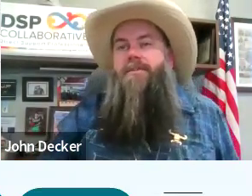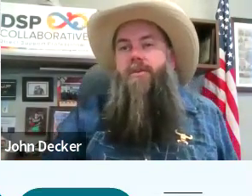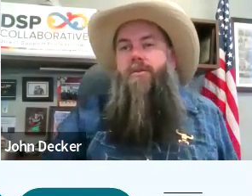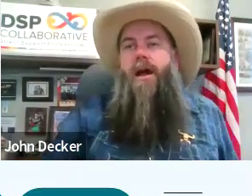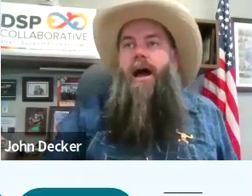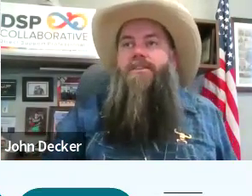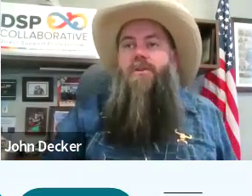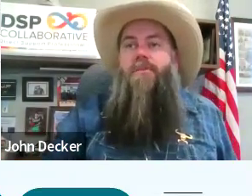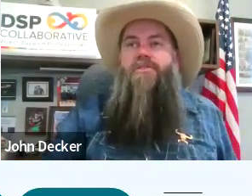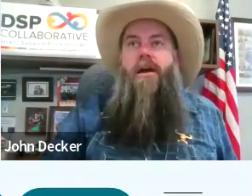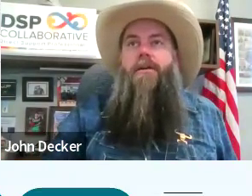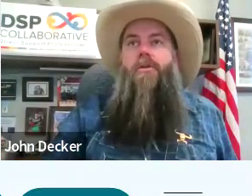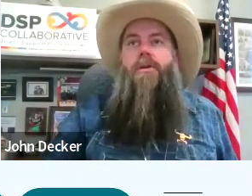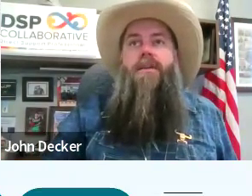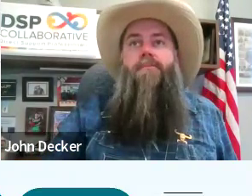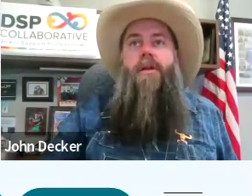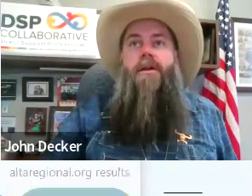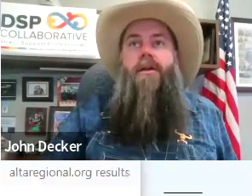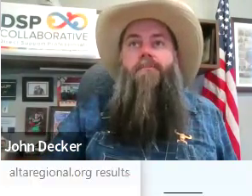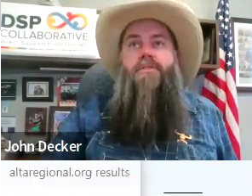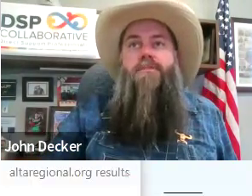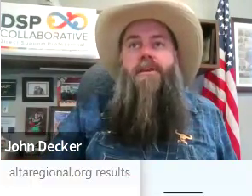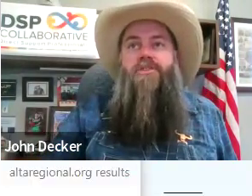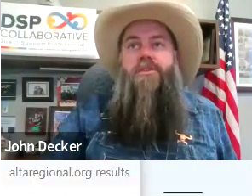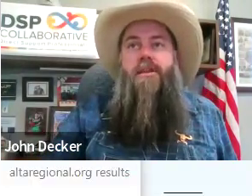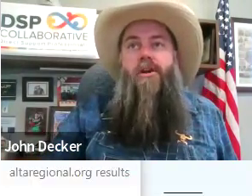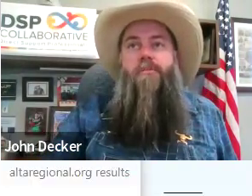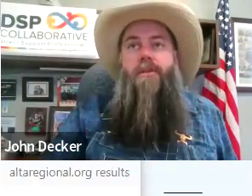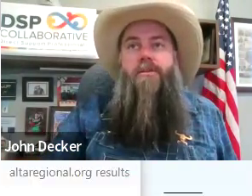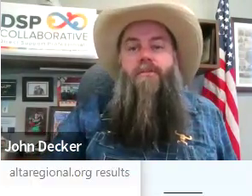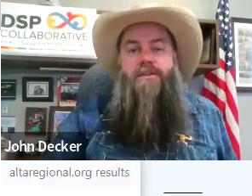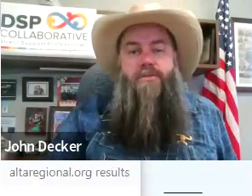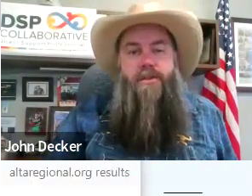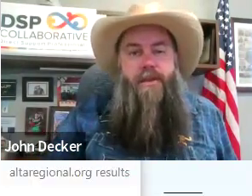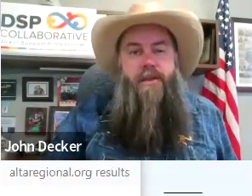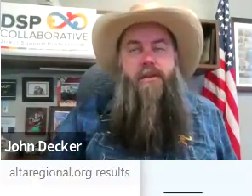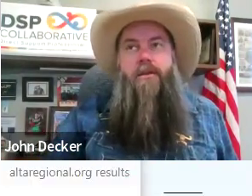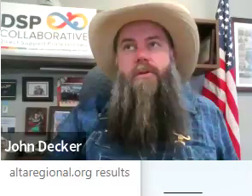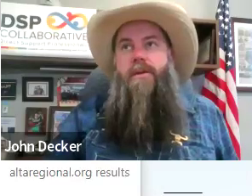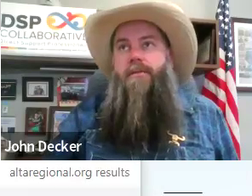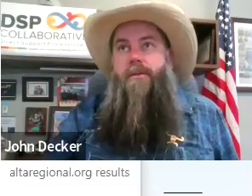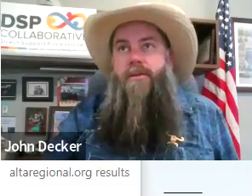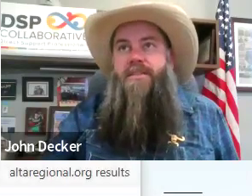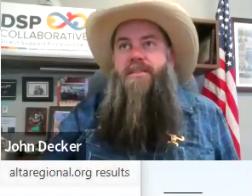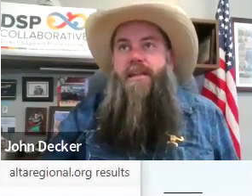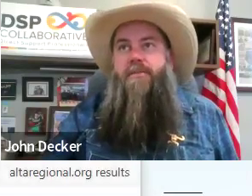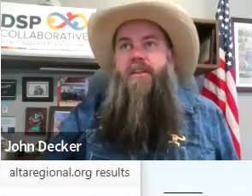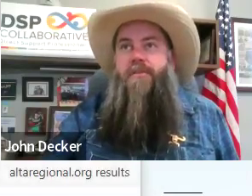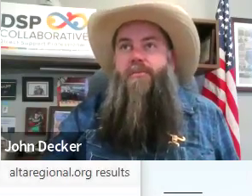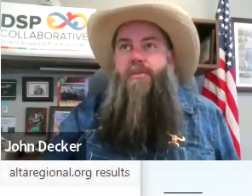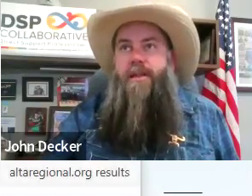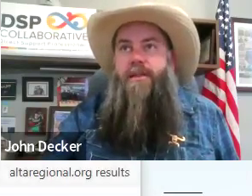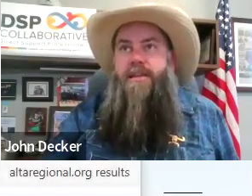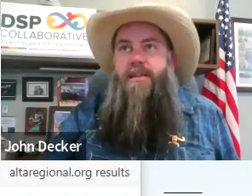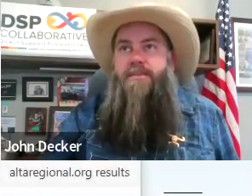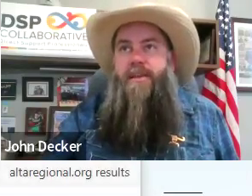do. And so I just want to make sure I always am plugging participation in our provider advisory committee. We, consistently have a